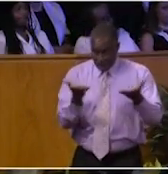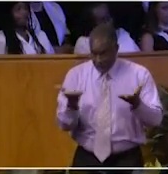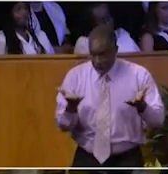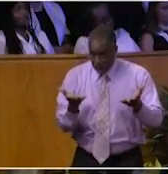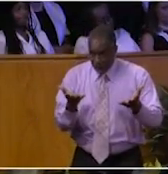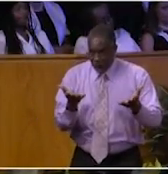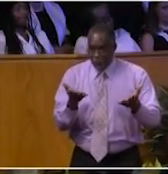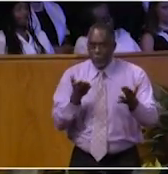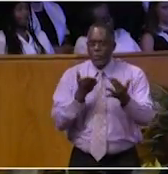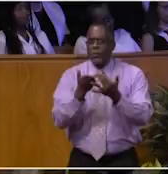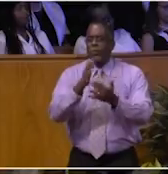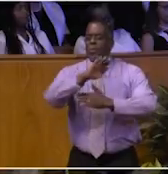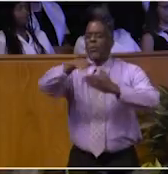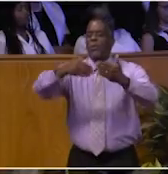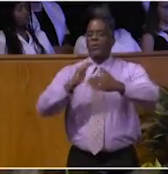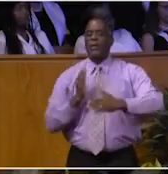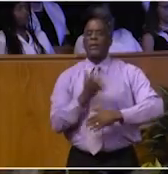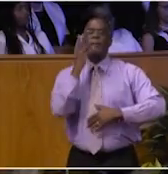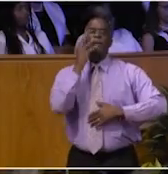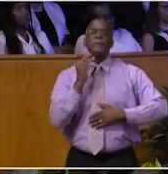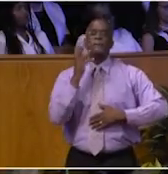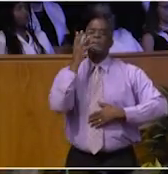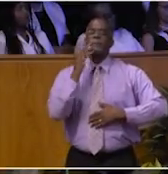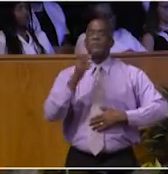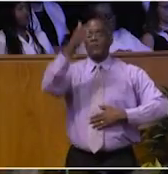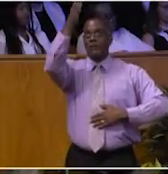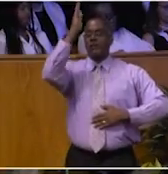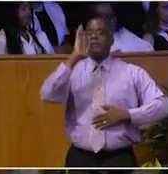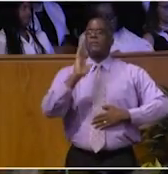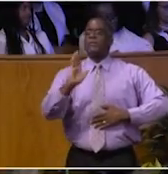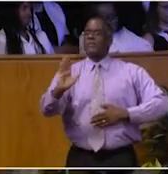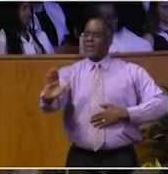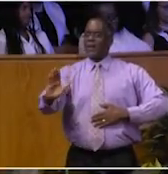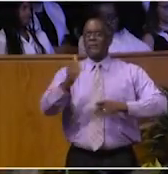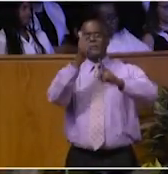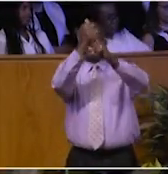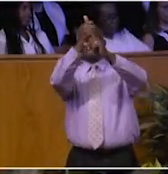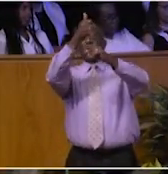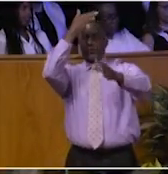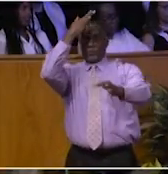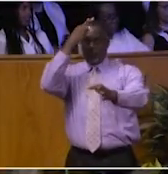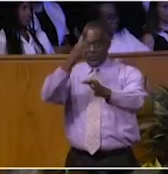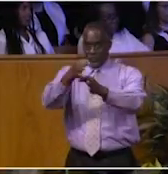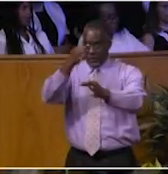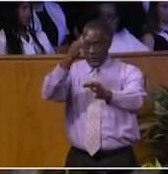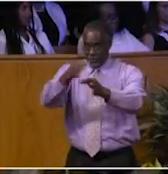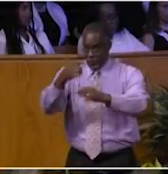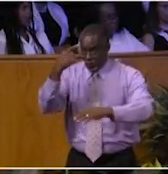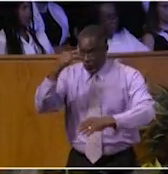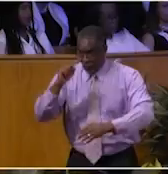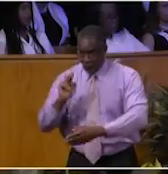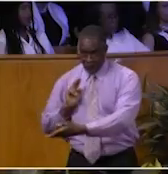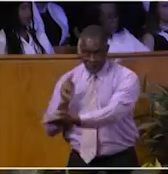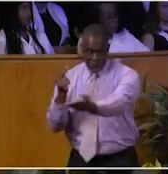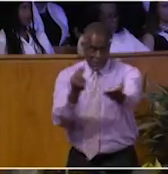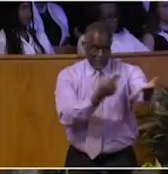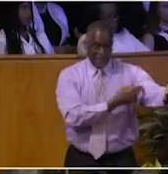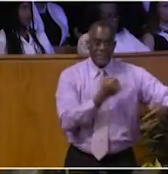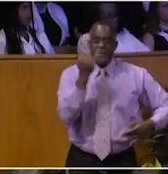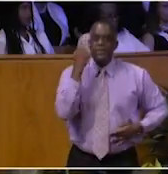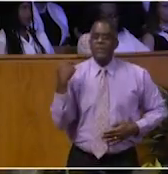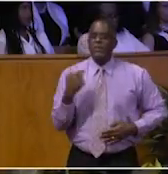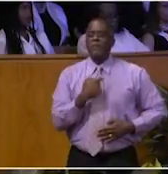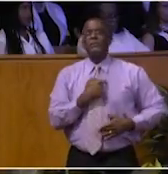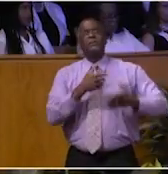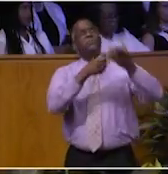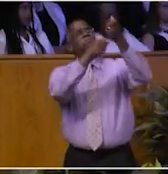that through it all, God has been faithful to us. If we just put